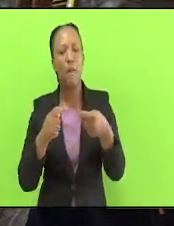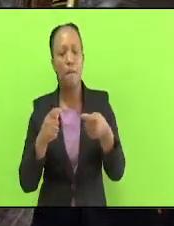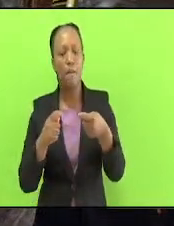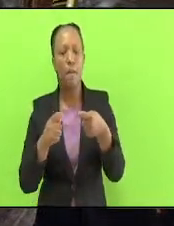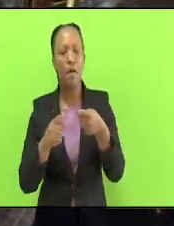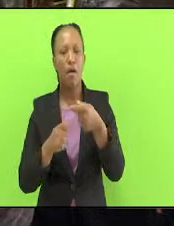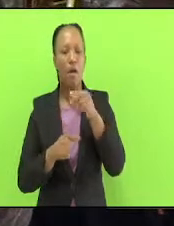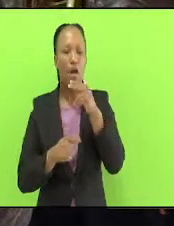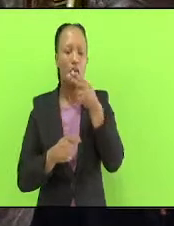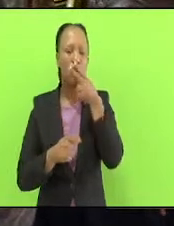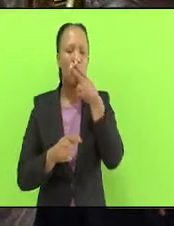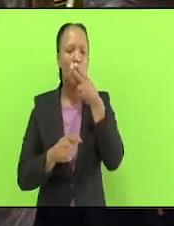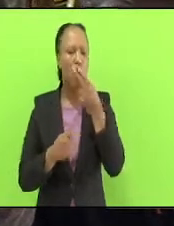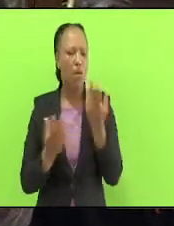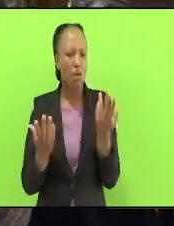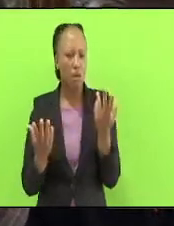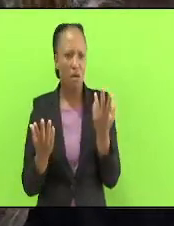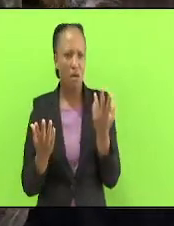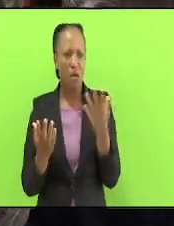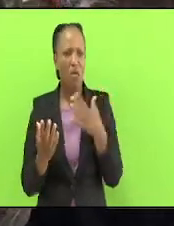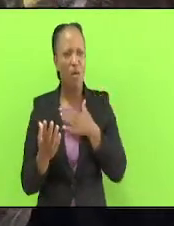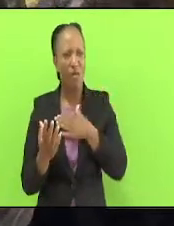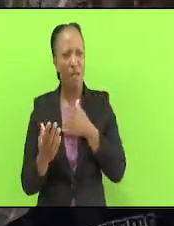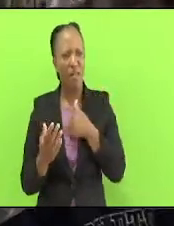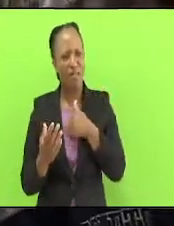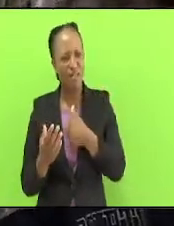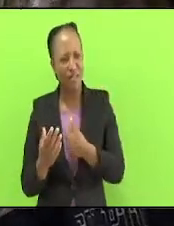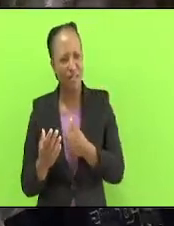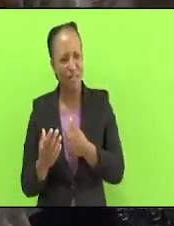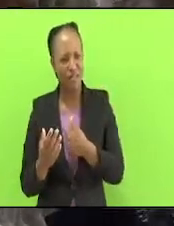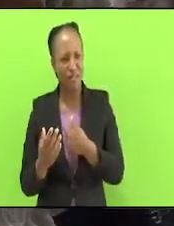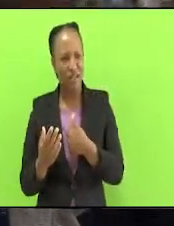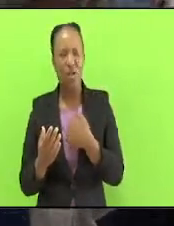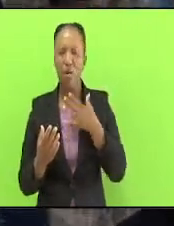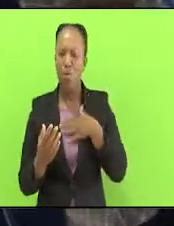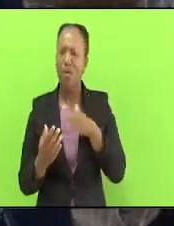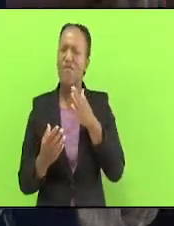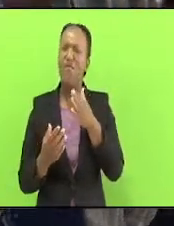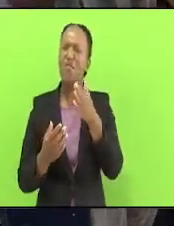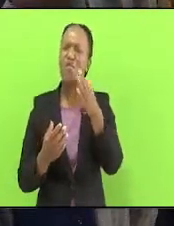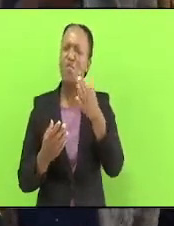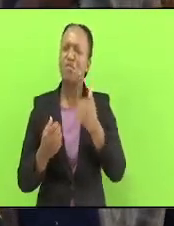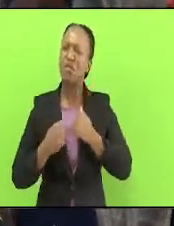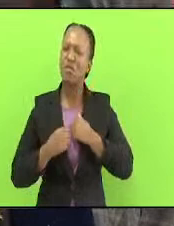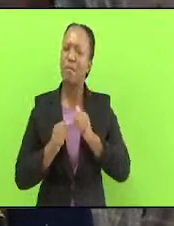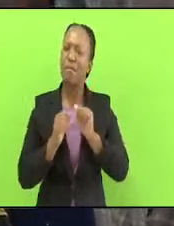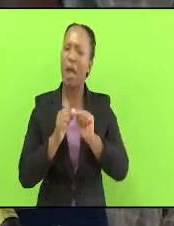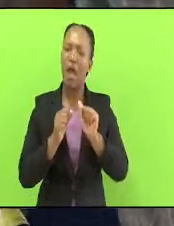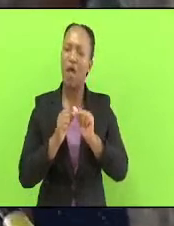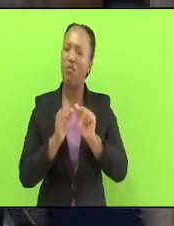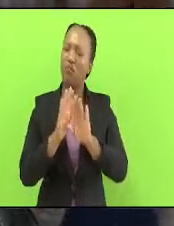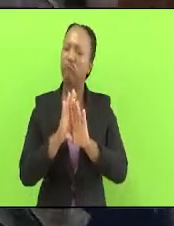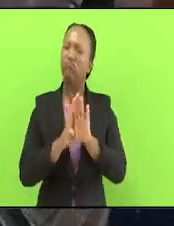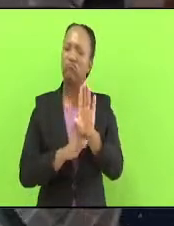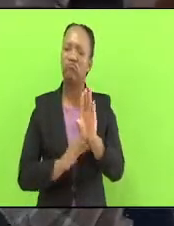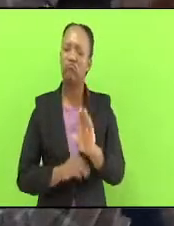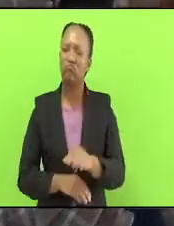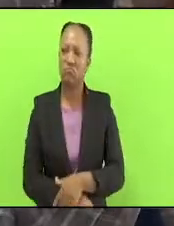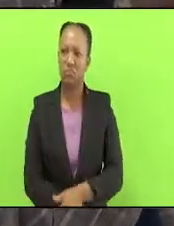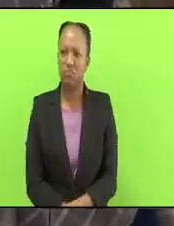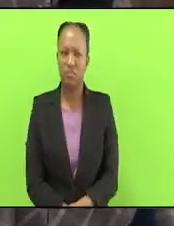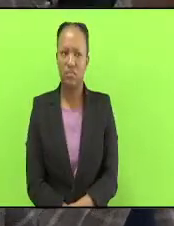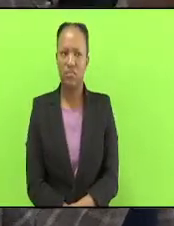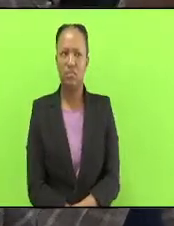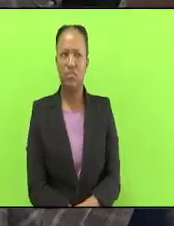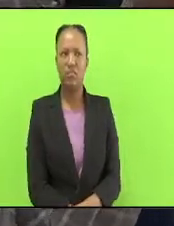botlhoko bagolo. Le rona re batla go bona someday re le somewhere ka botshelo. It is not